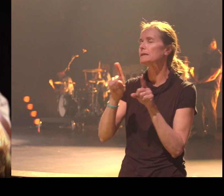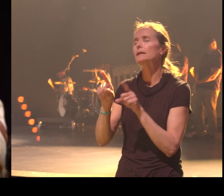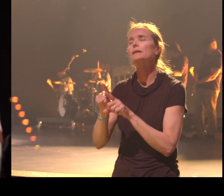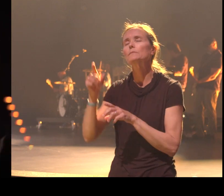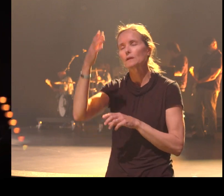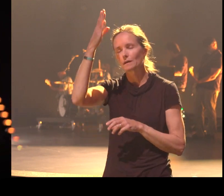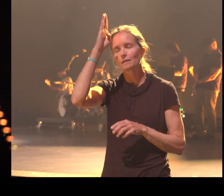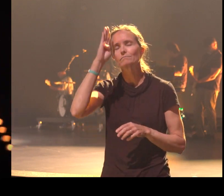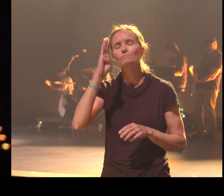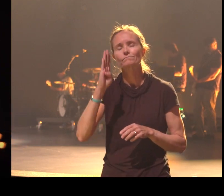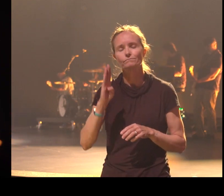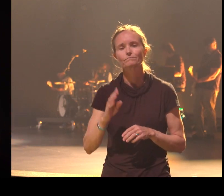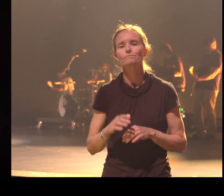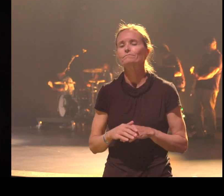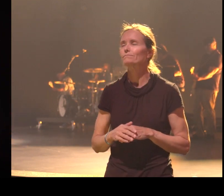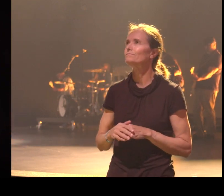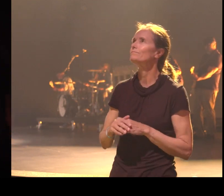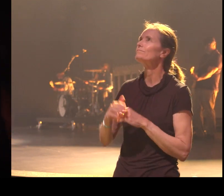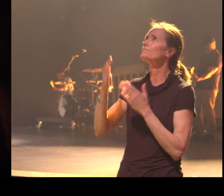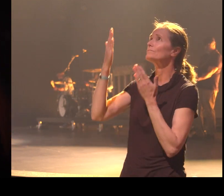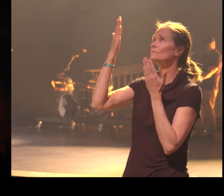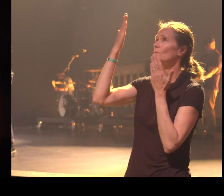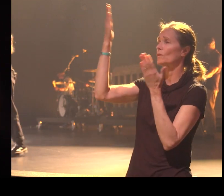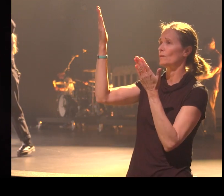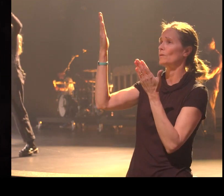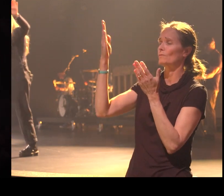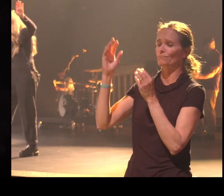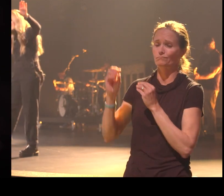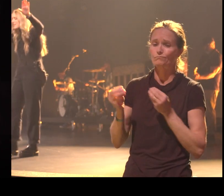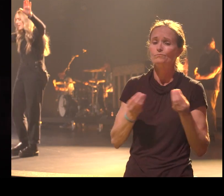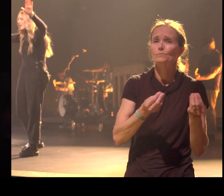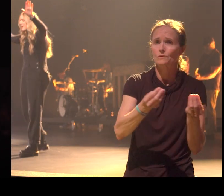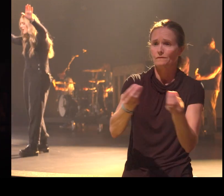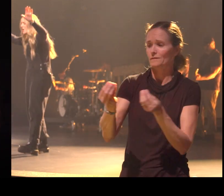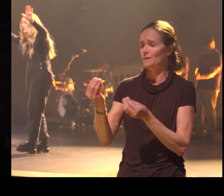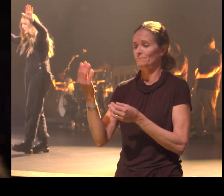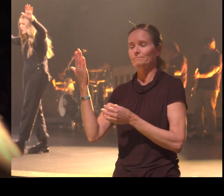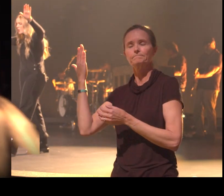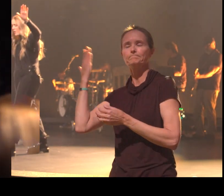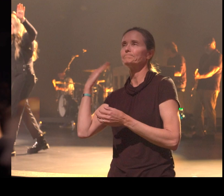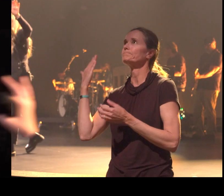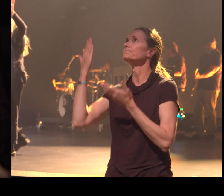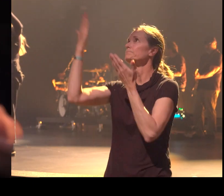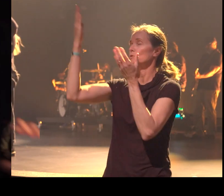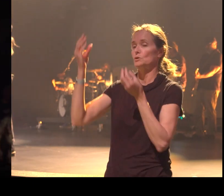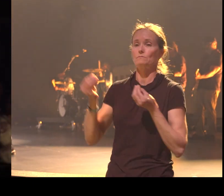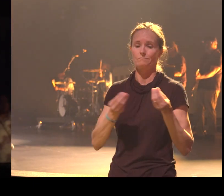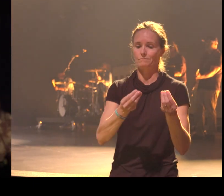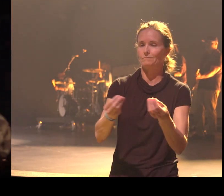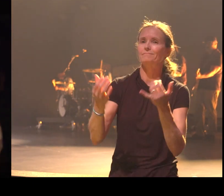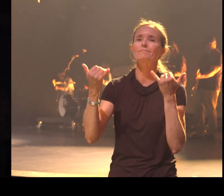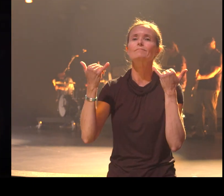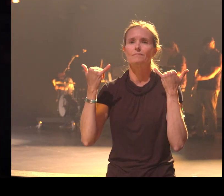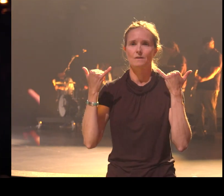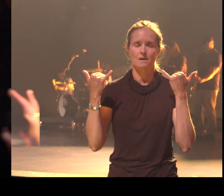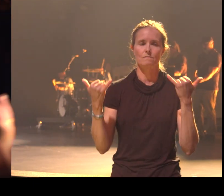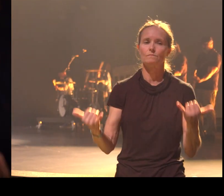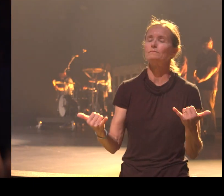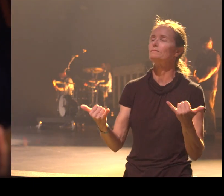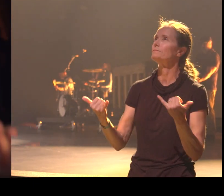You are the same. That's who he is. Come on. You were providing. You